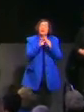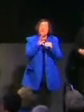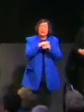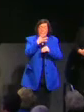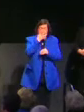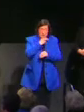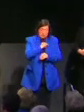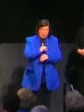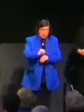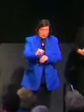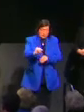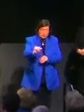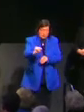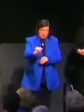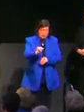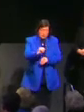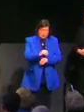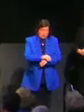nachalosam